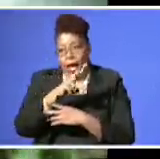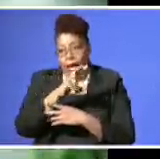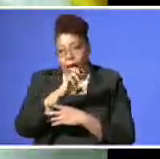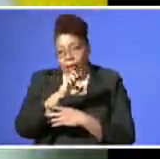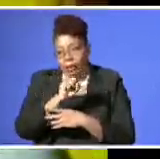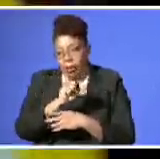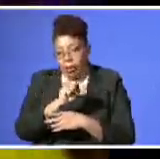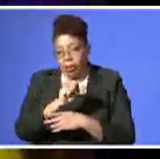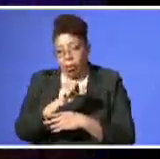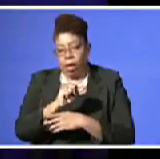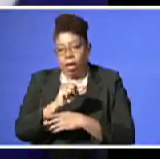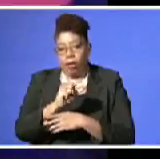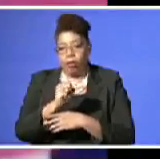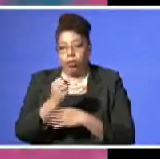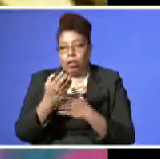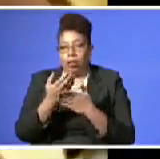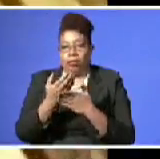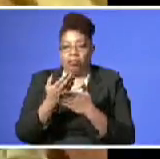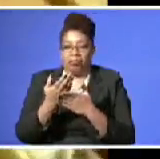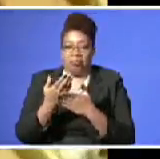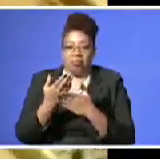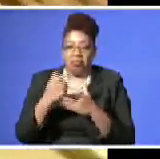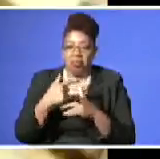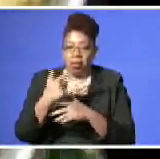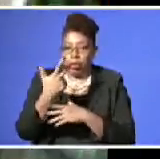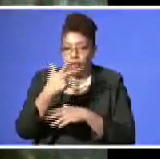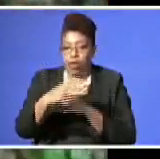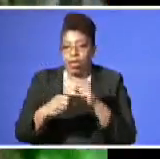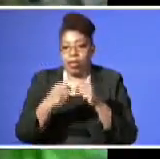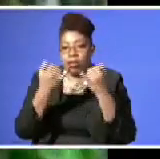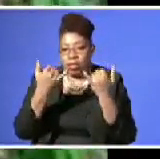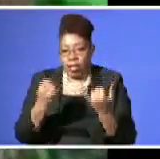over 3 years, I have now